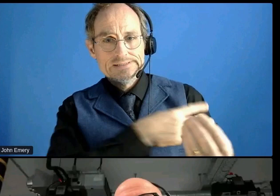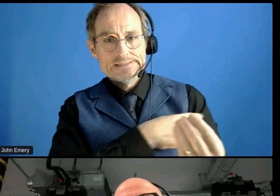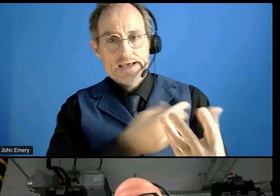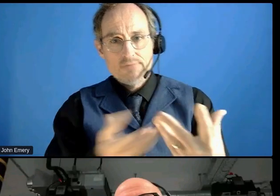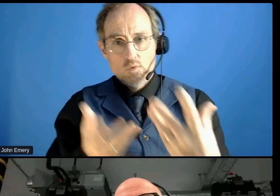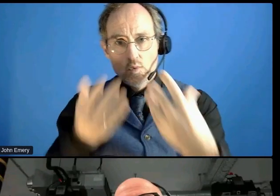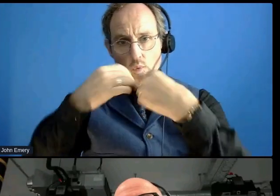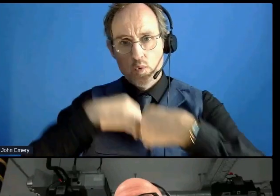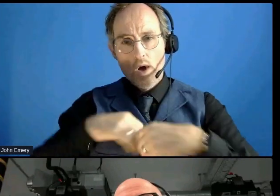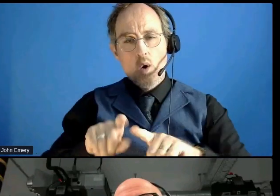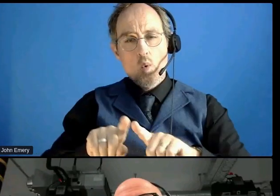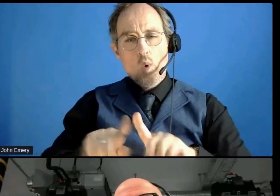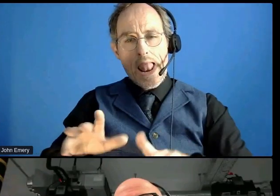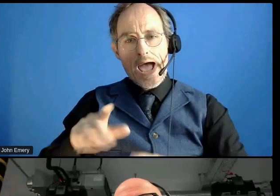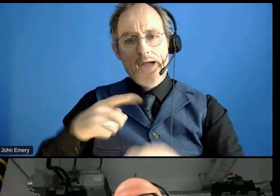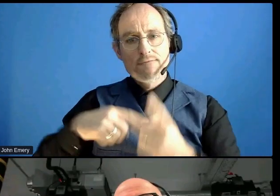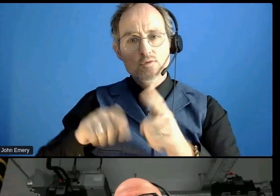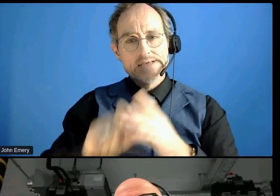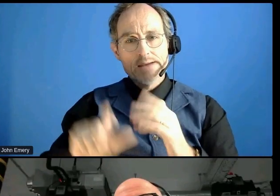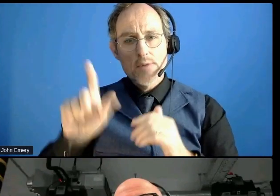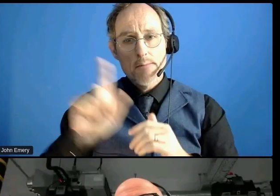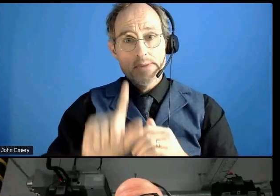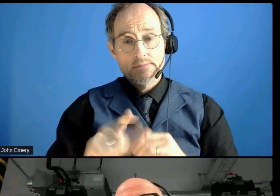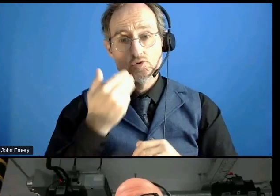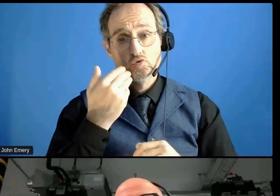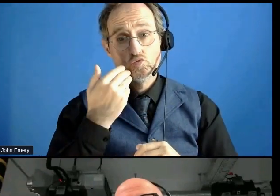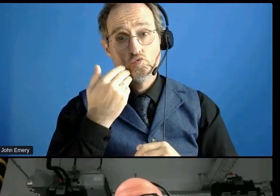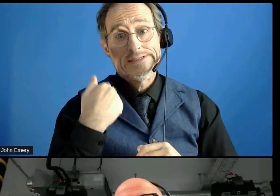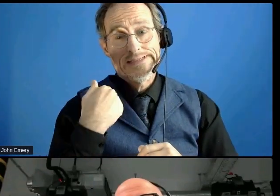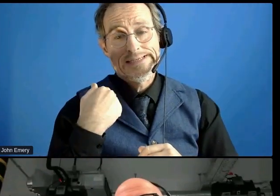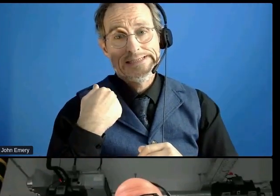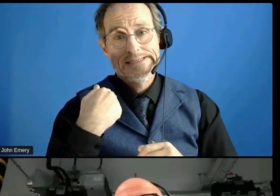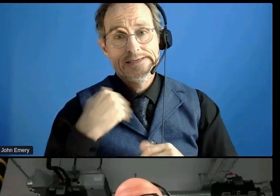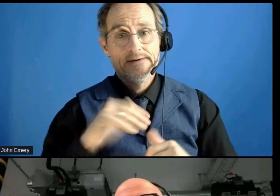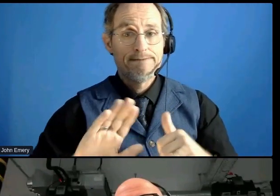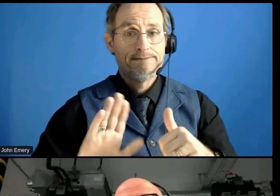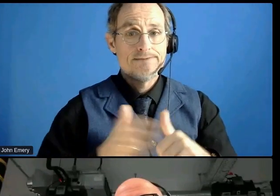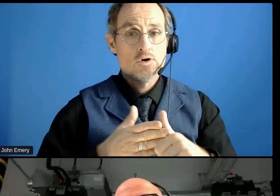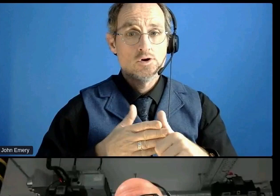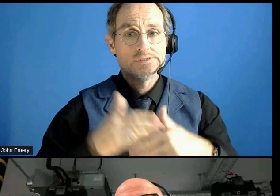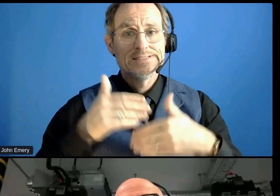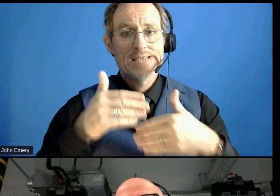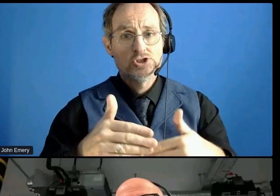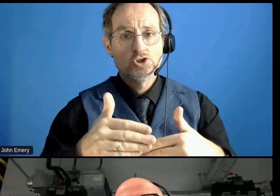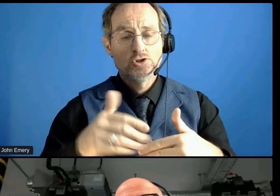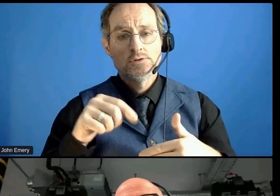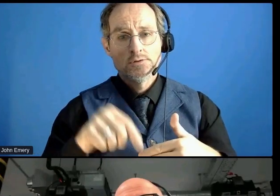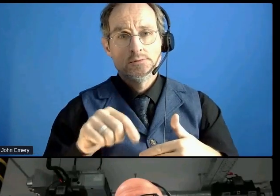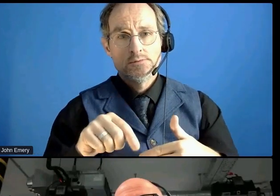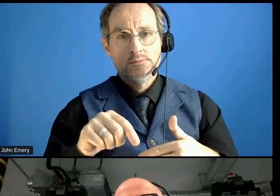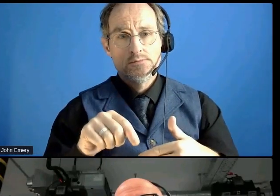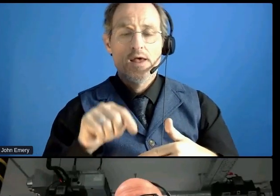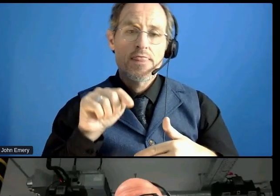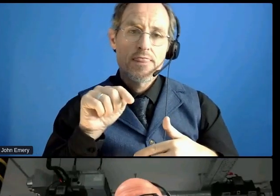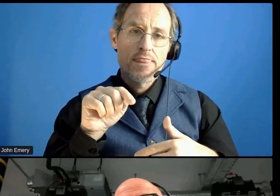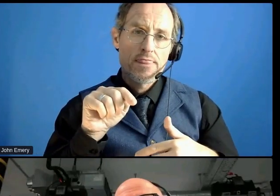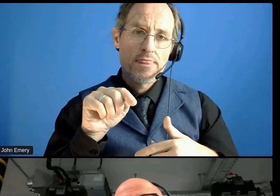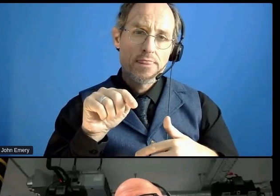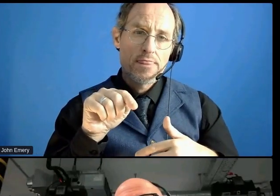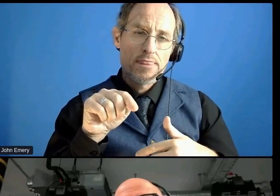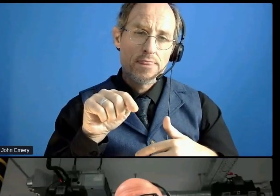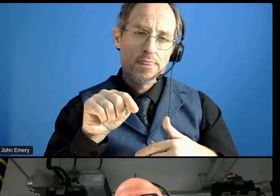of passionate people into more smaller kind of pod areas that focus on the work